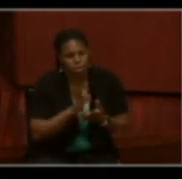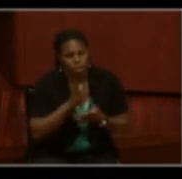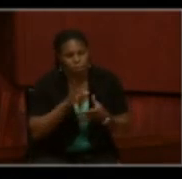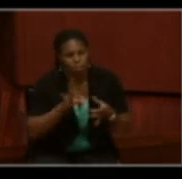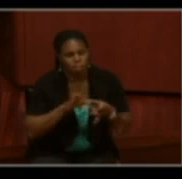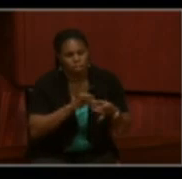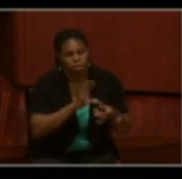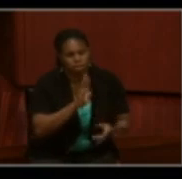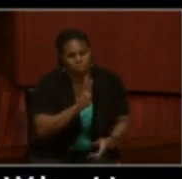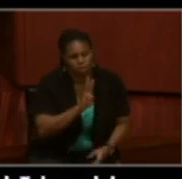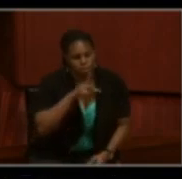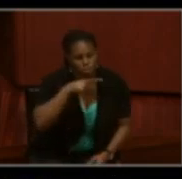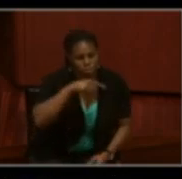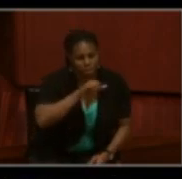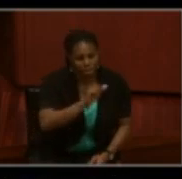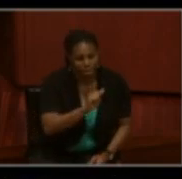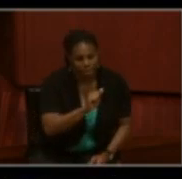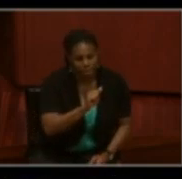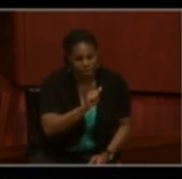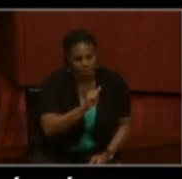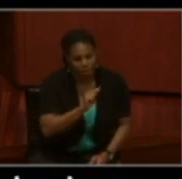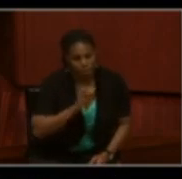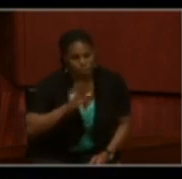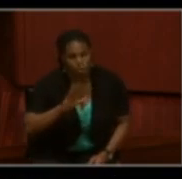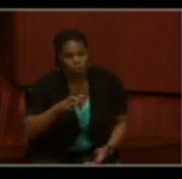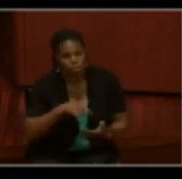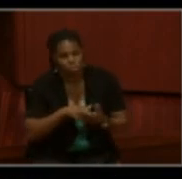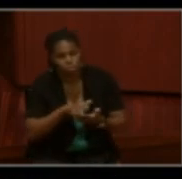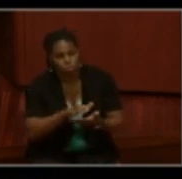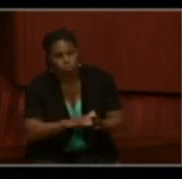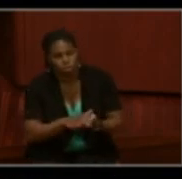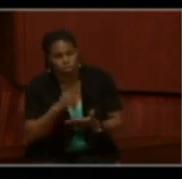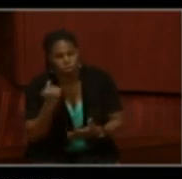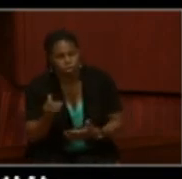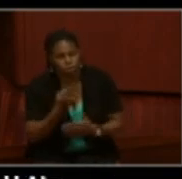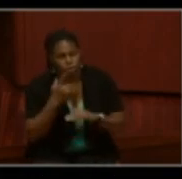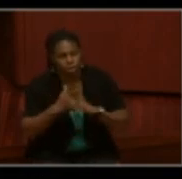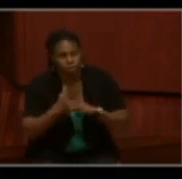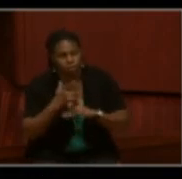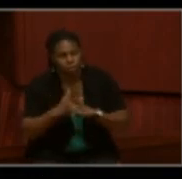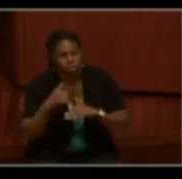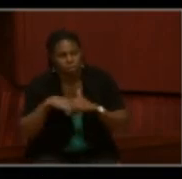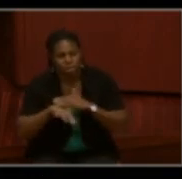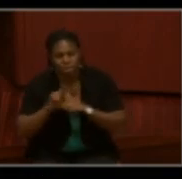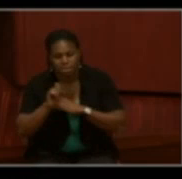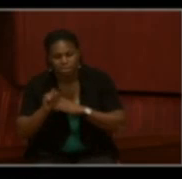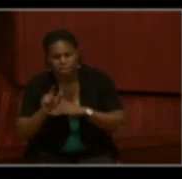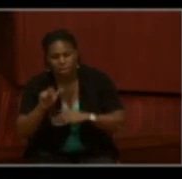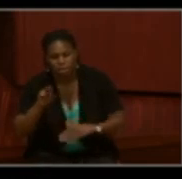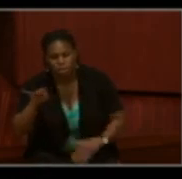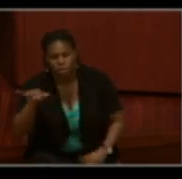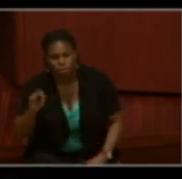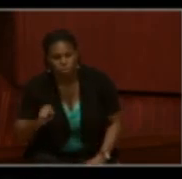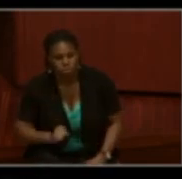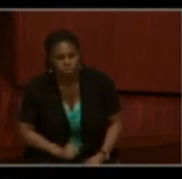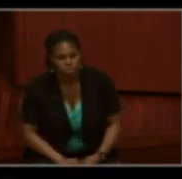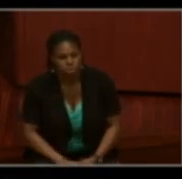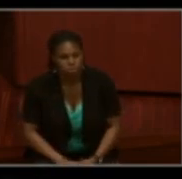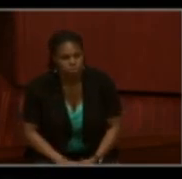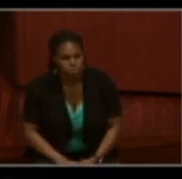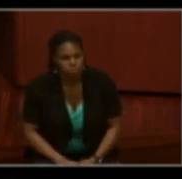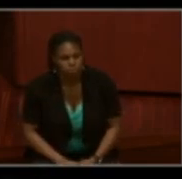WPA, and they want to know, are those records only available in St. Louis?